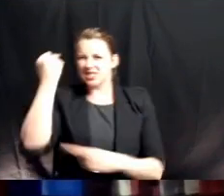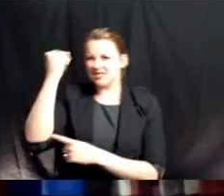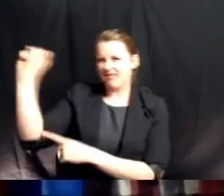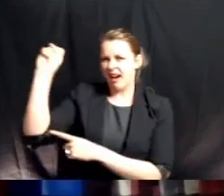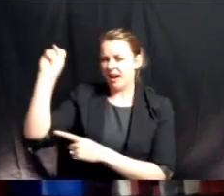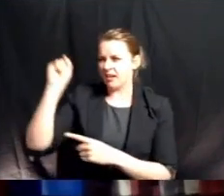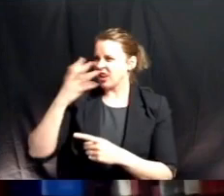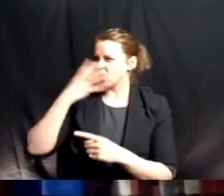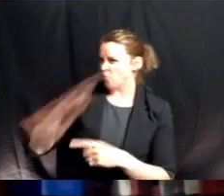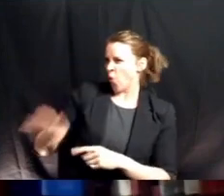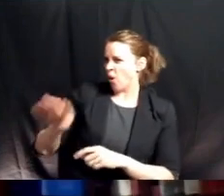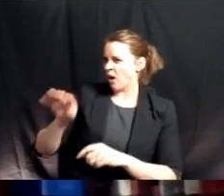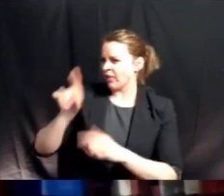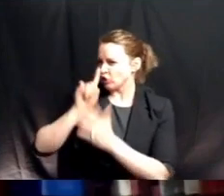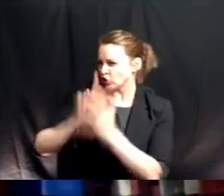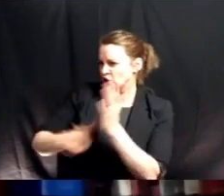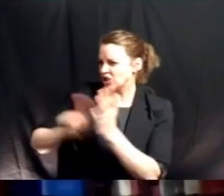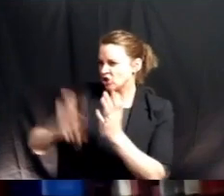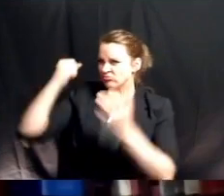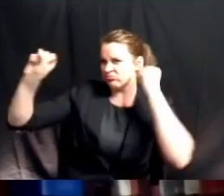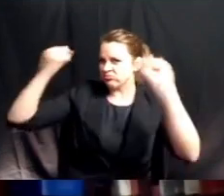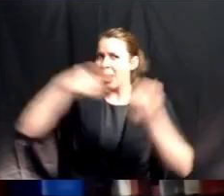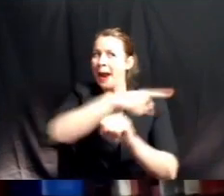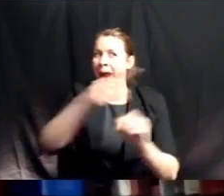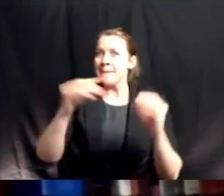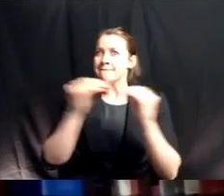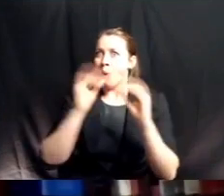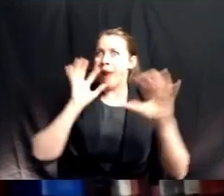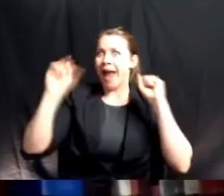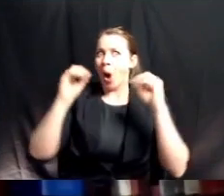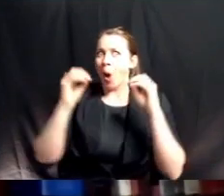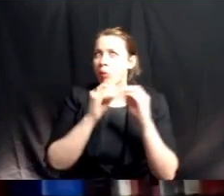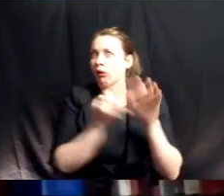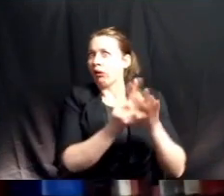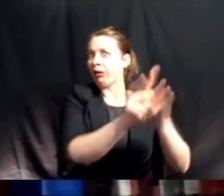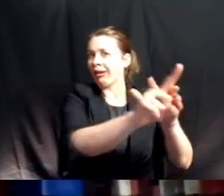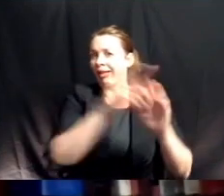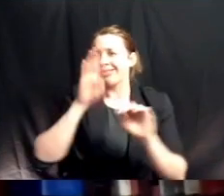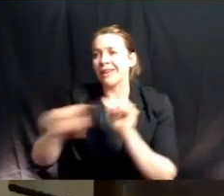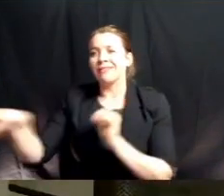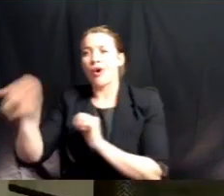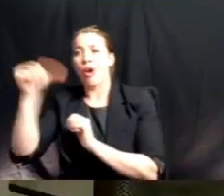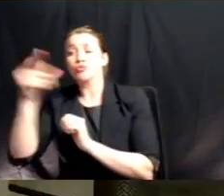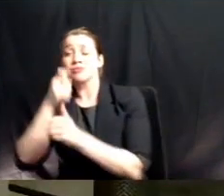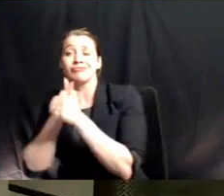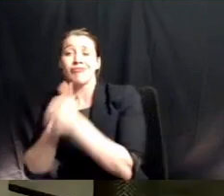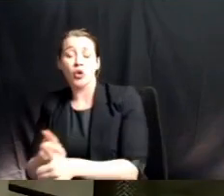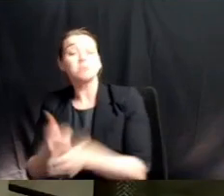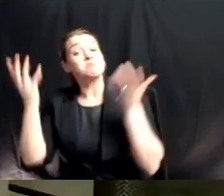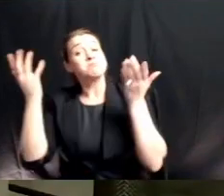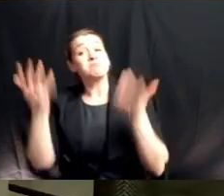ignoring science and data. All right, that'll do it for today. Thank you, everyone. We'll see you again tomorrow.